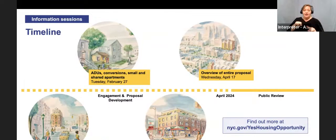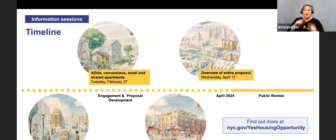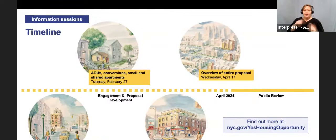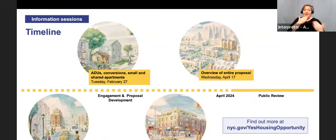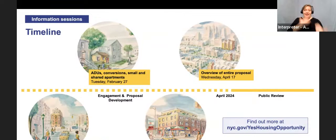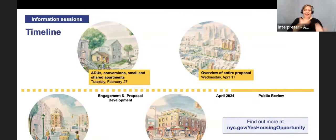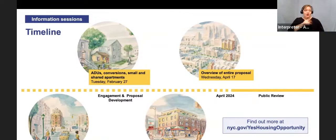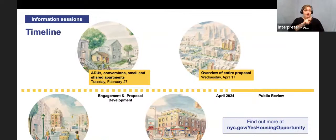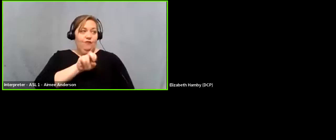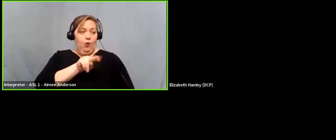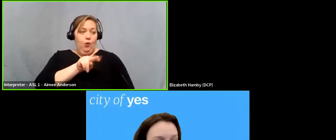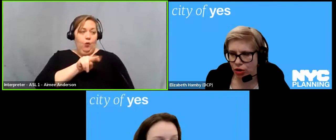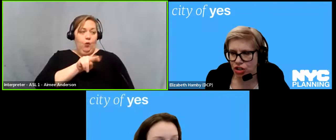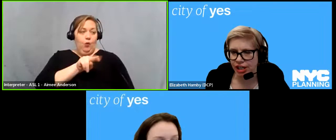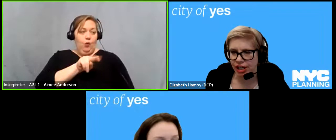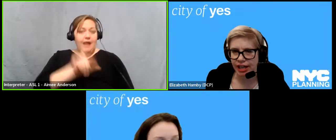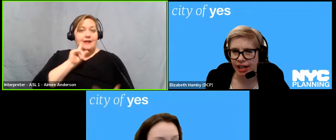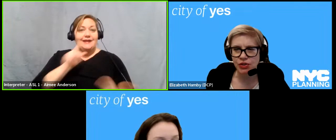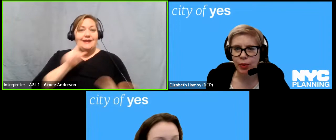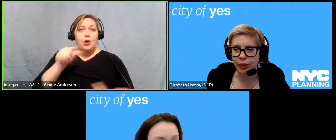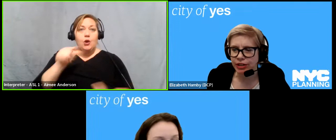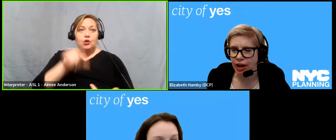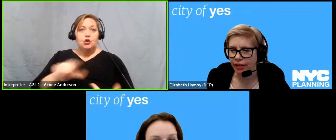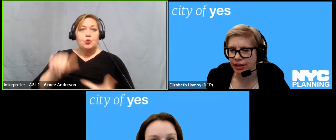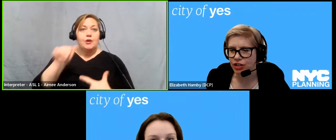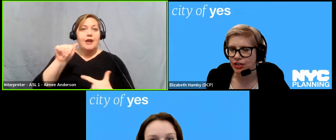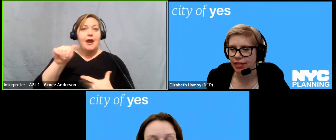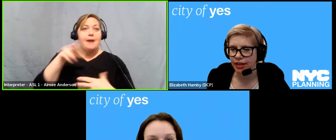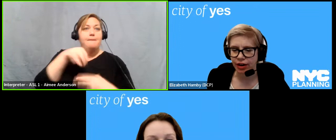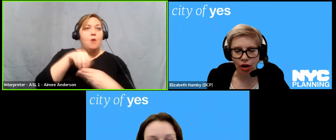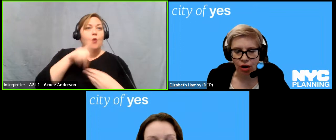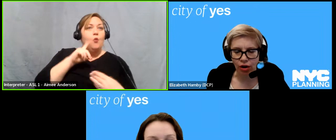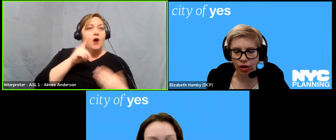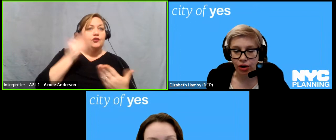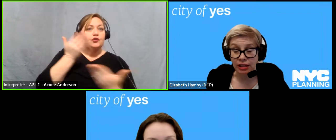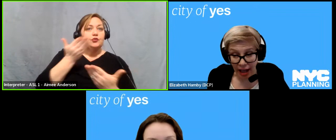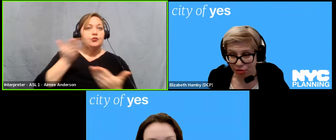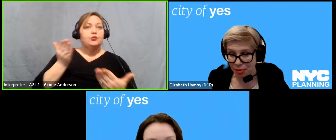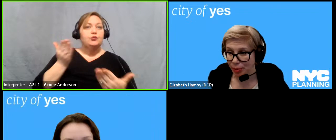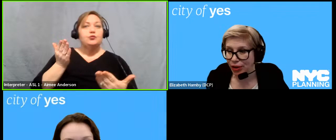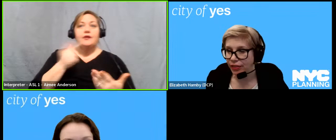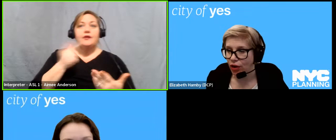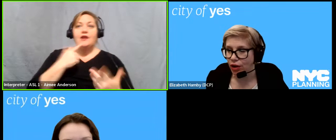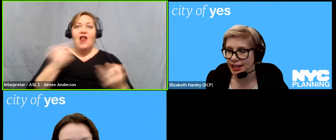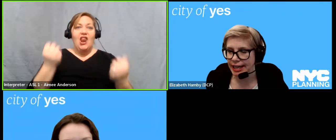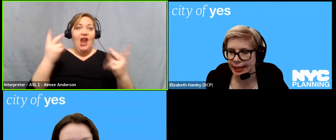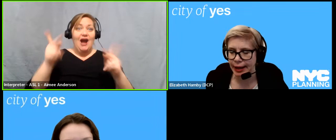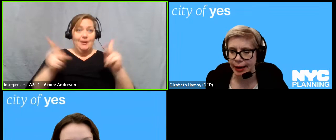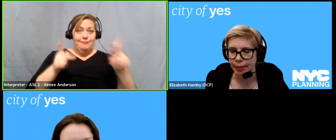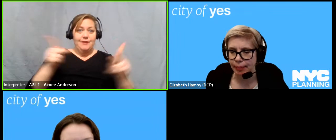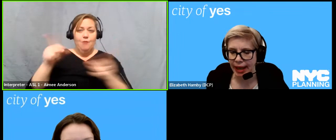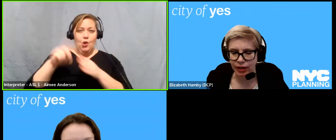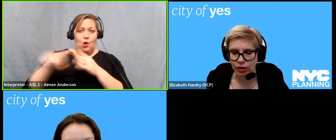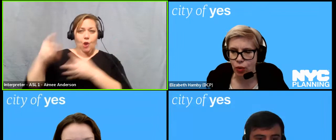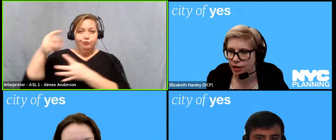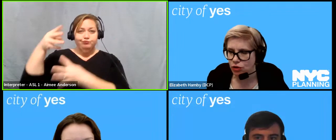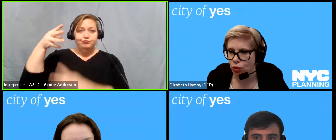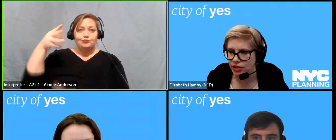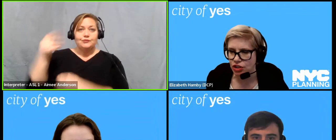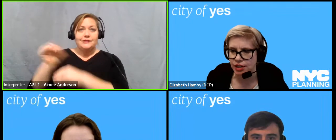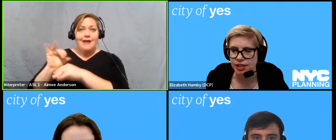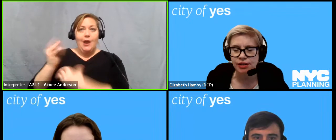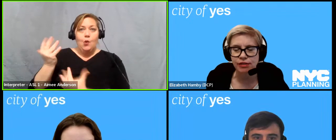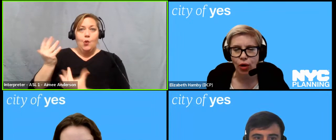move into the Q&A portion, I just want to acknowledge that there are a lot of people on the call tonight, and quite a